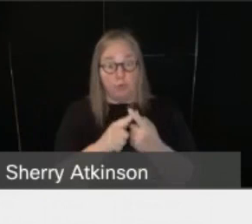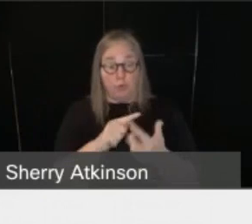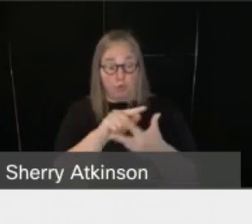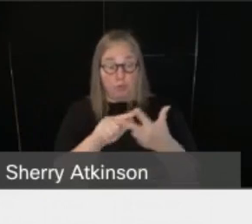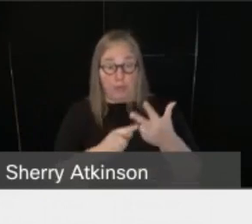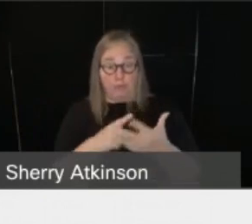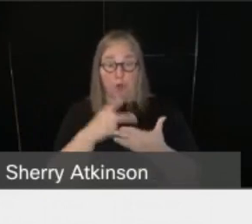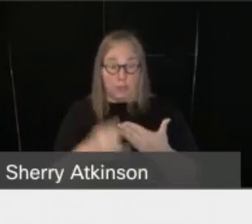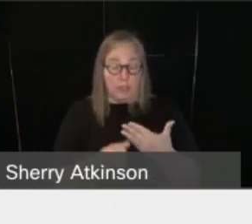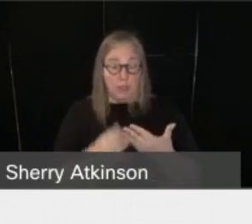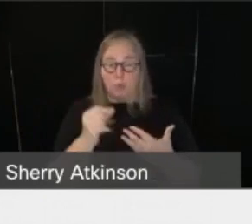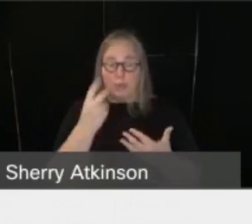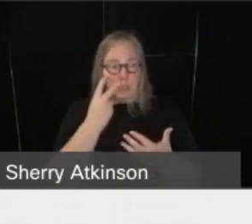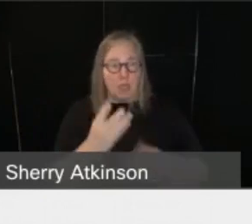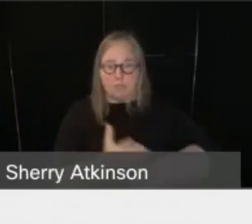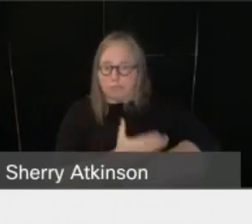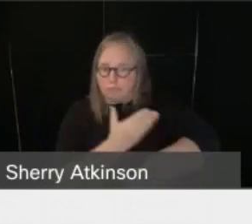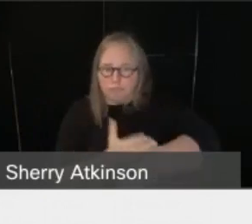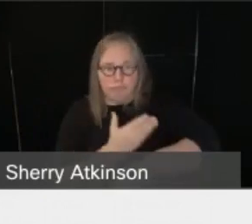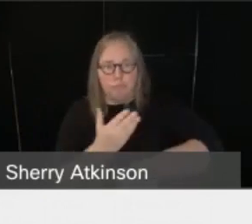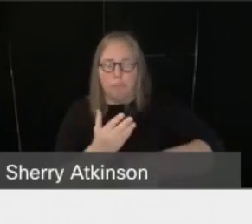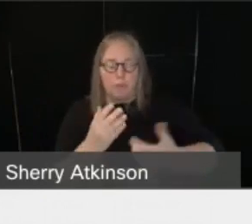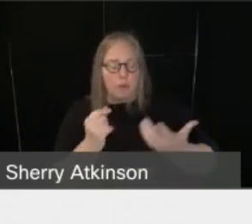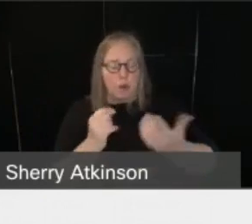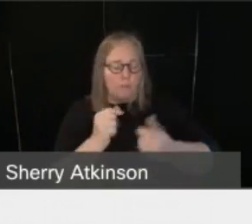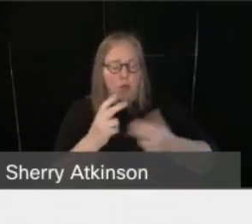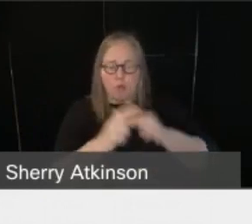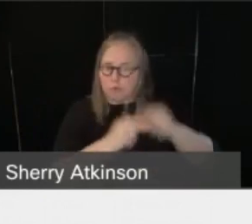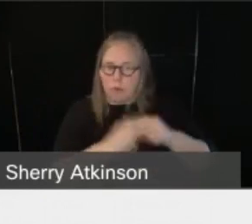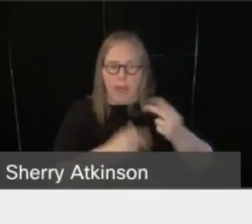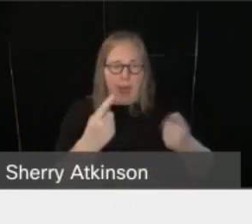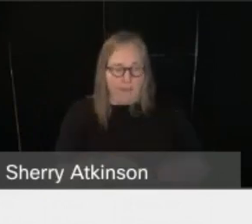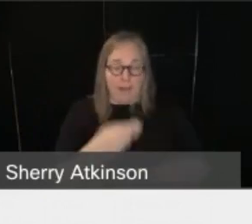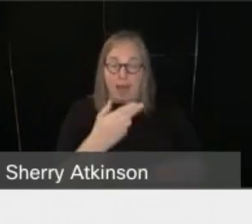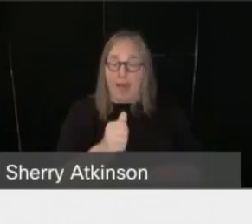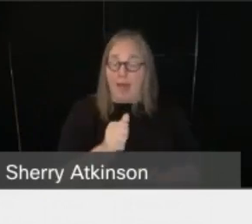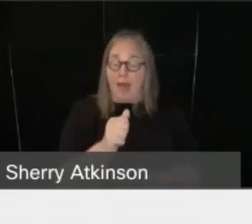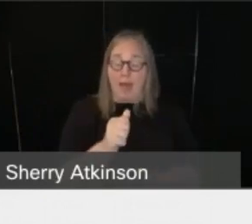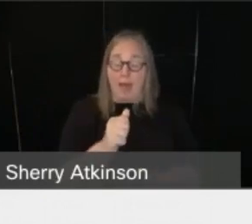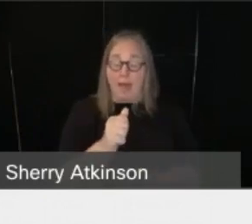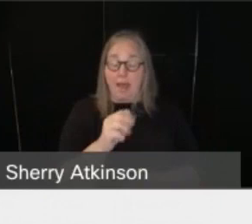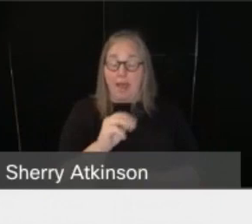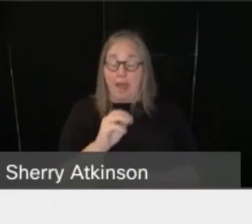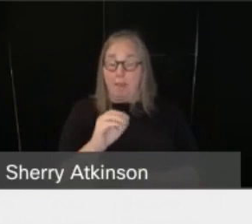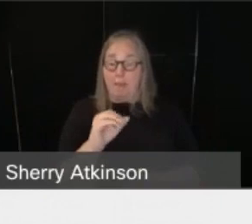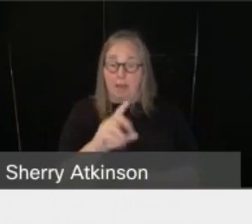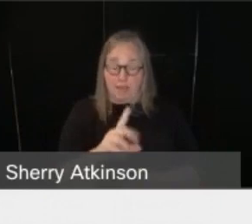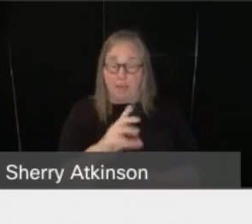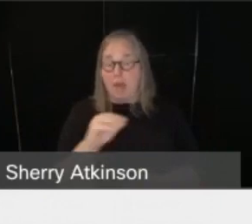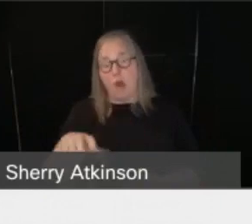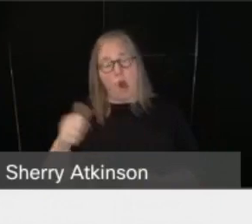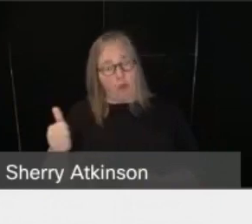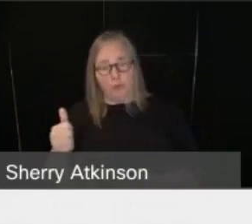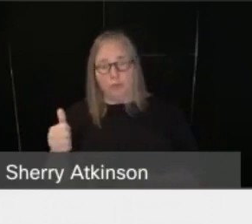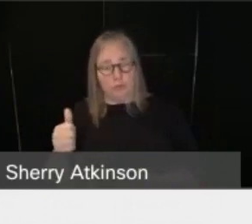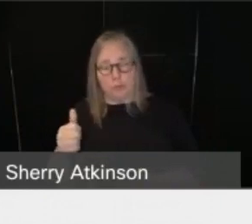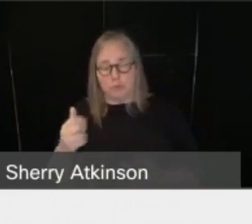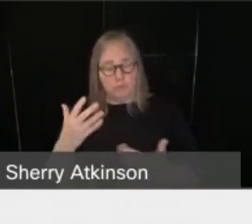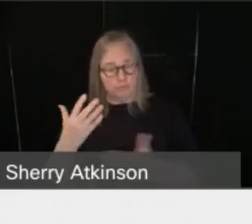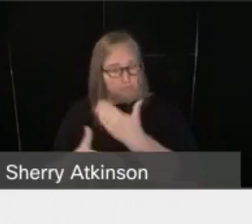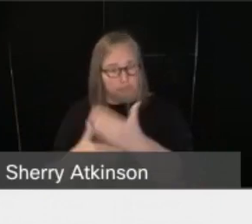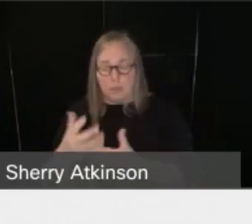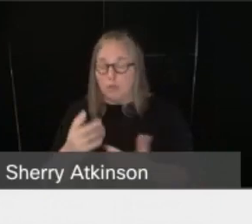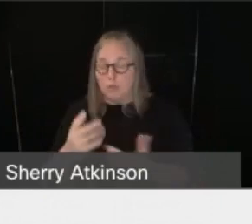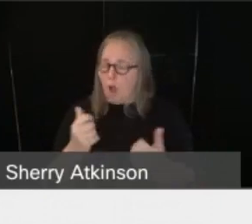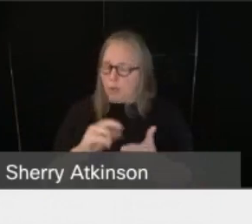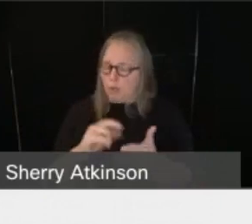incredible, robust construction occurring at Hammond, as well as the other ones are getting underway. So I want that piece to be very